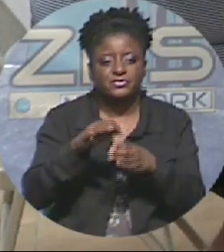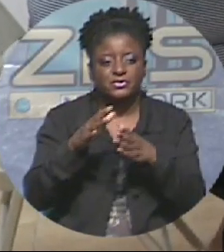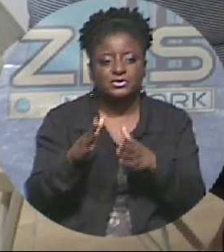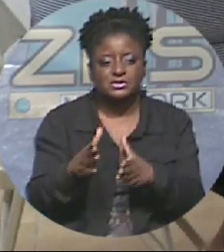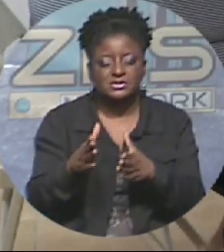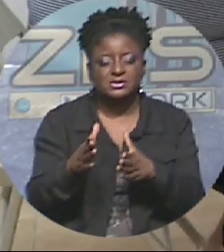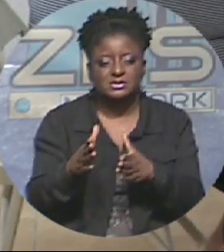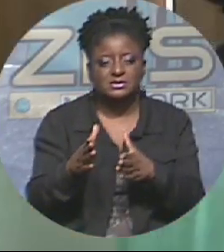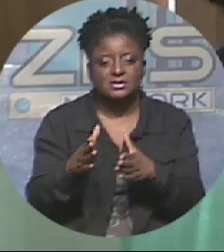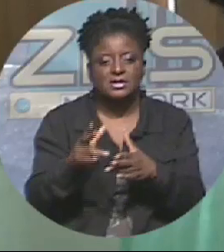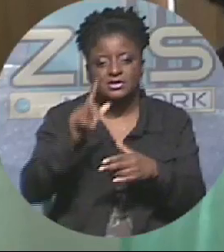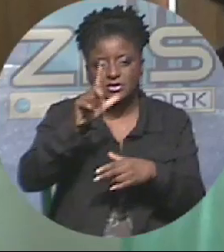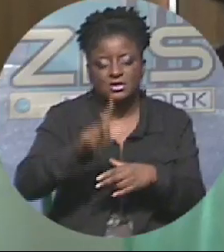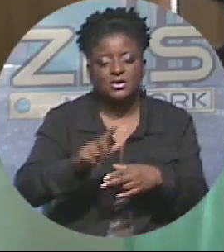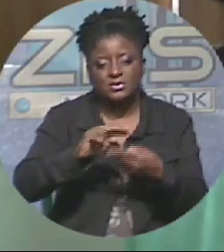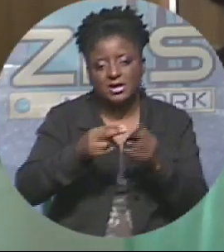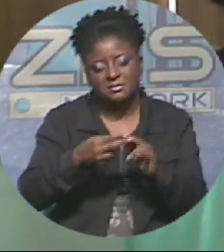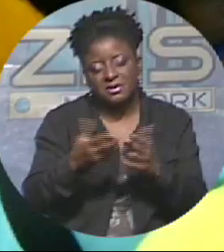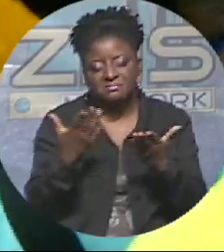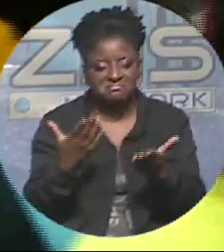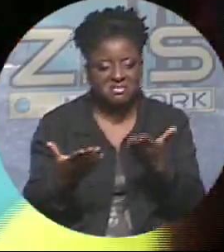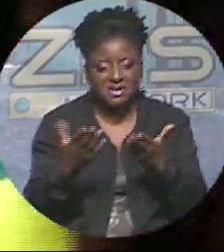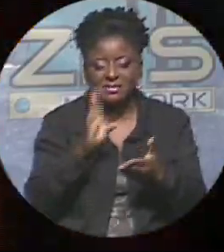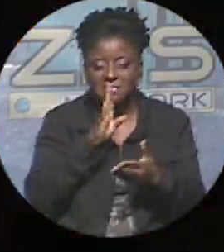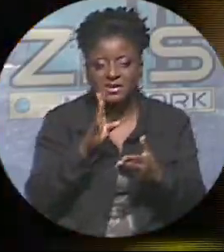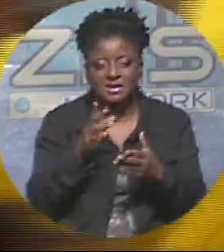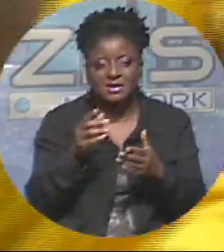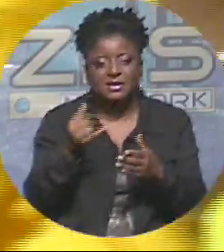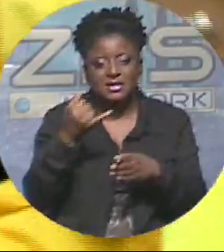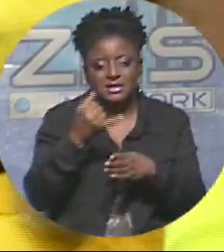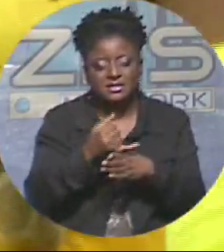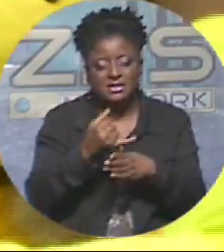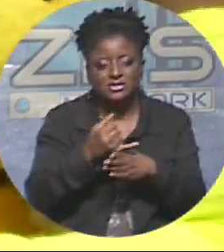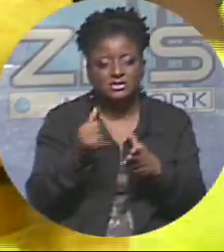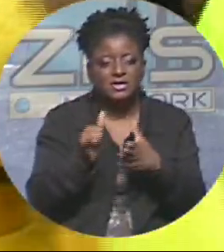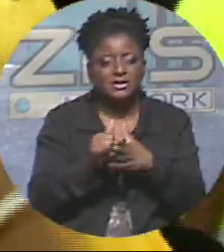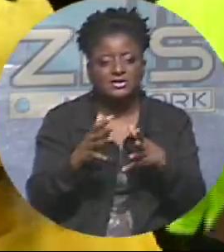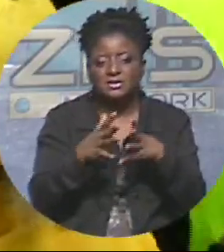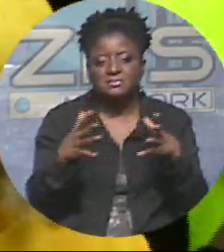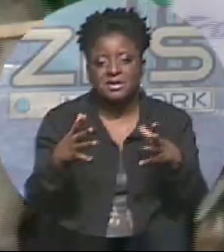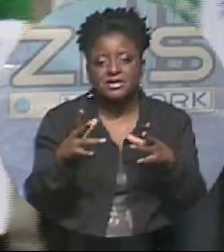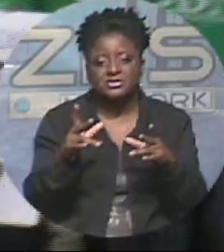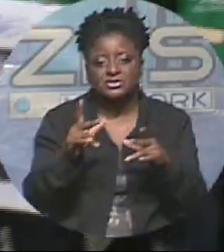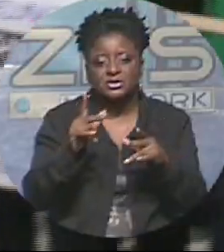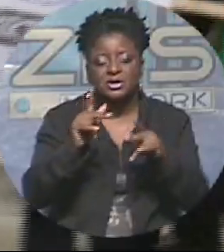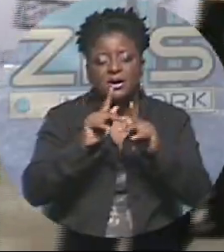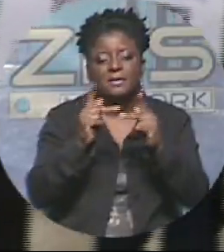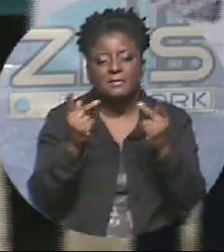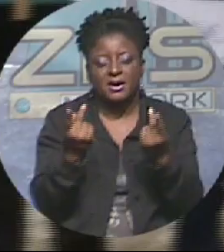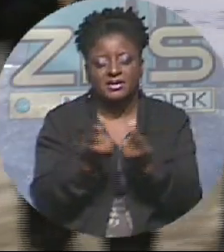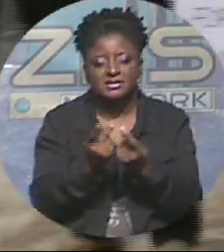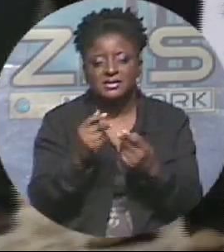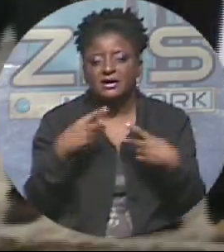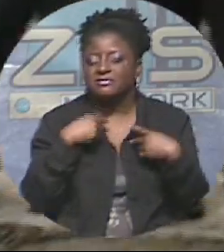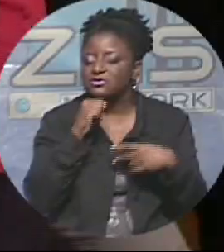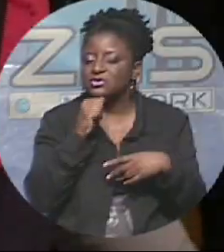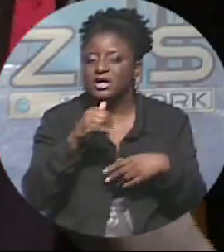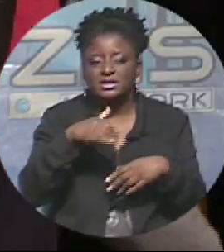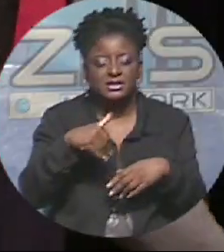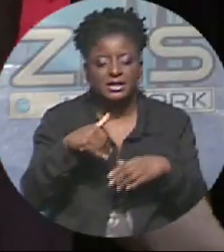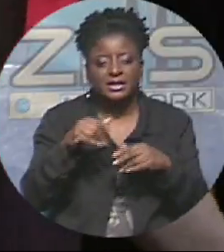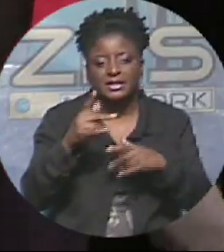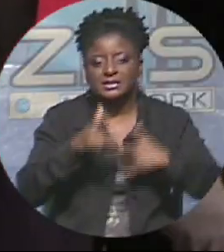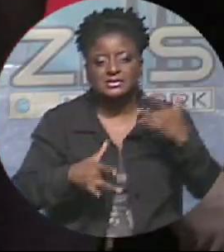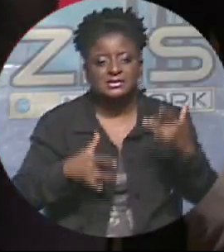point could be seen as an indication that the major parties have not excited their base supporters to register and vote, or